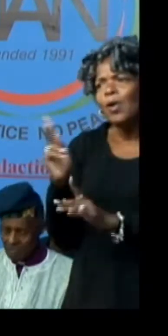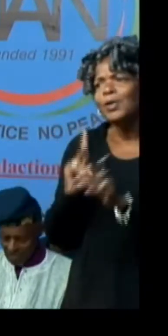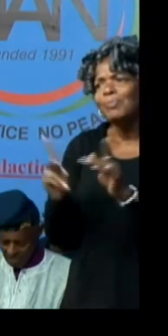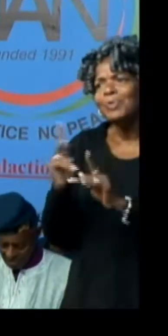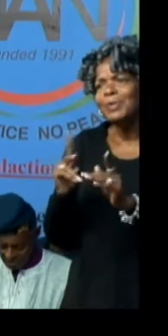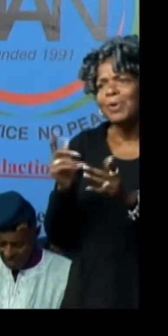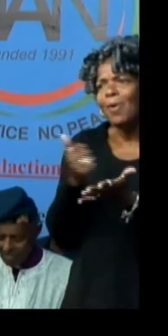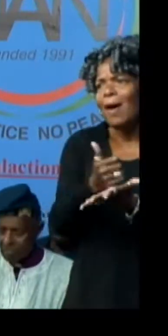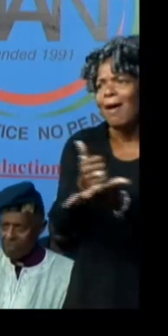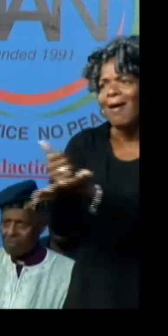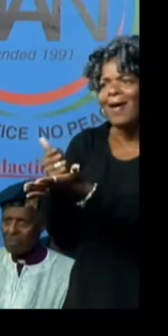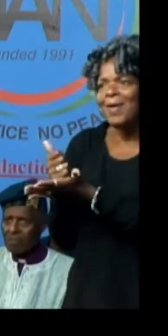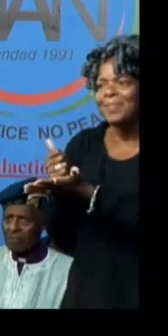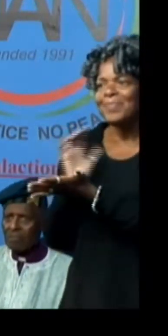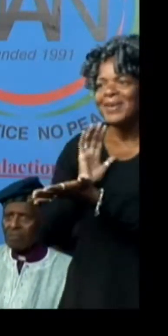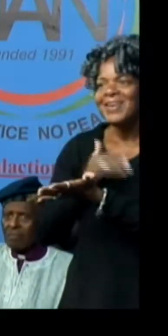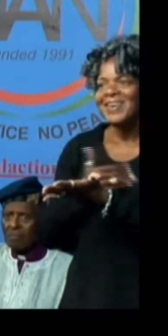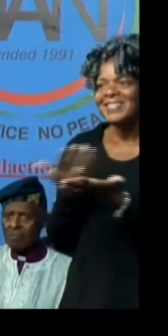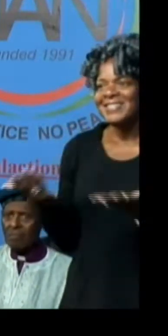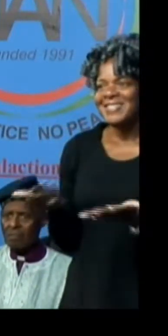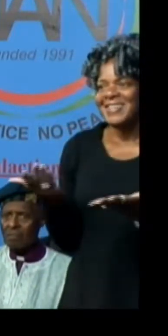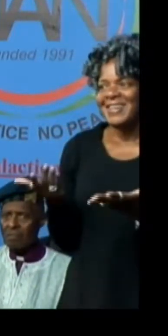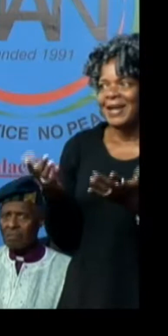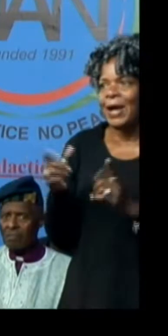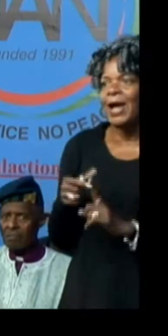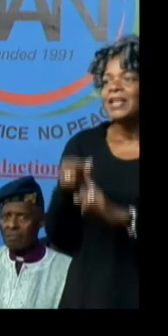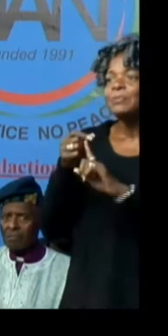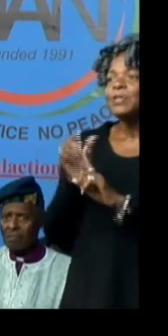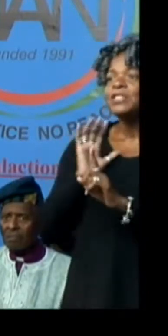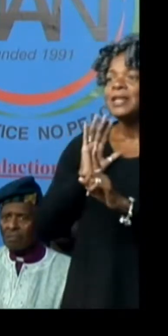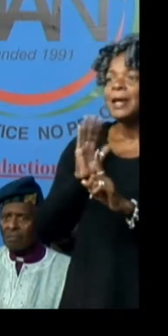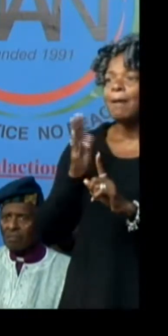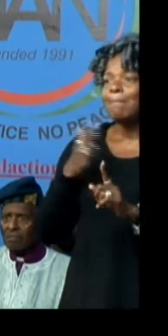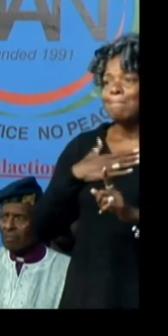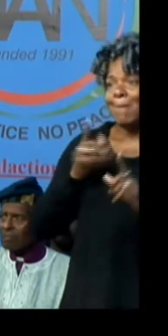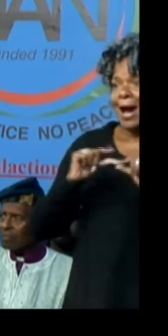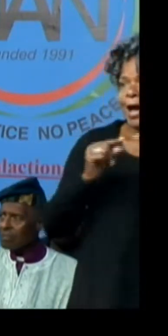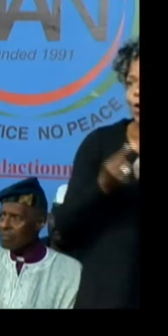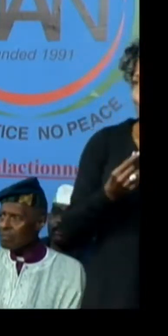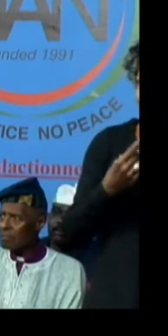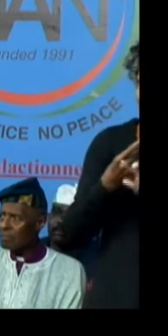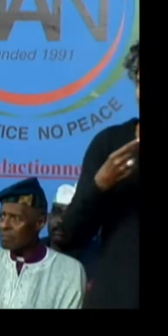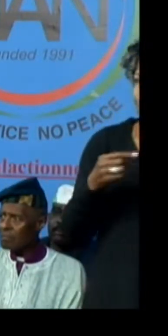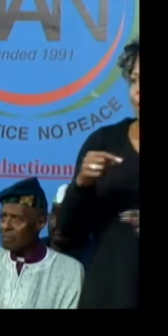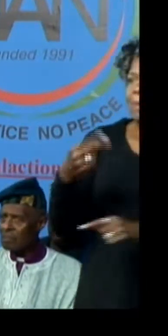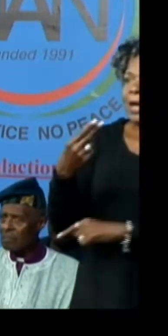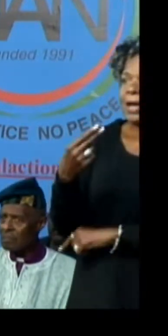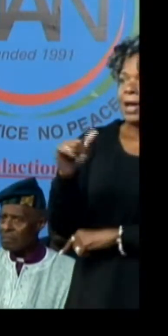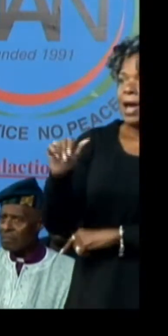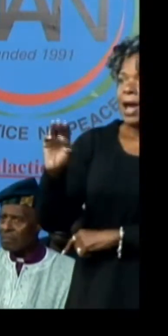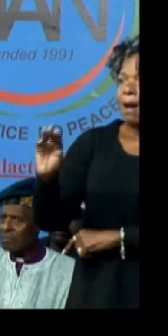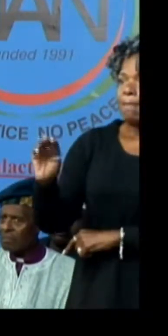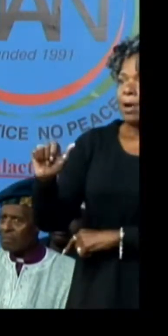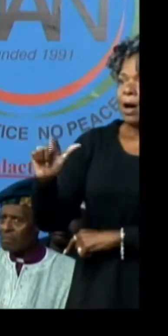here, and especially our delegation and myself coming from Himalaya, which is very far